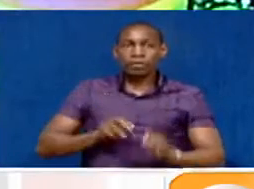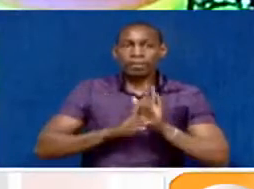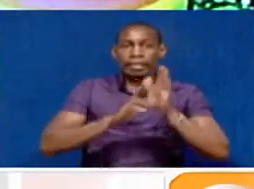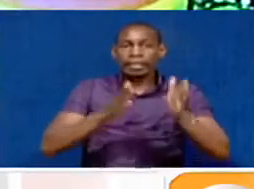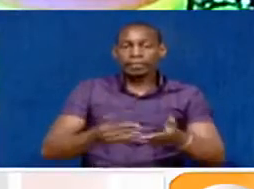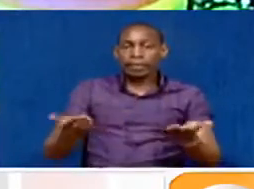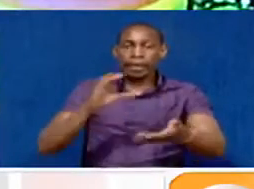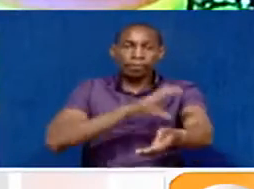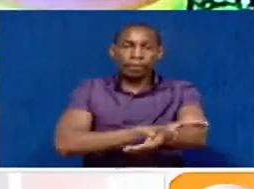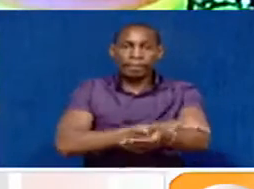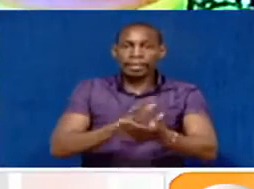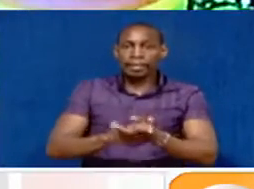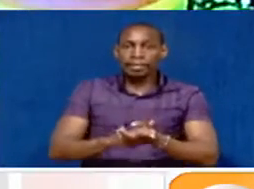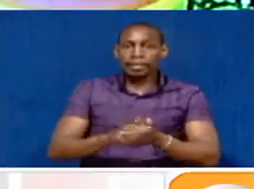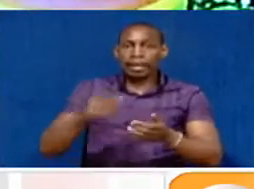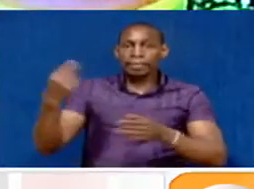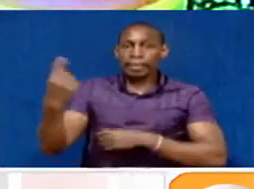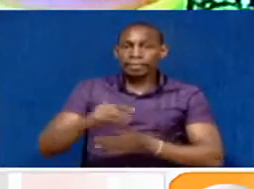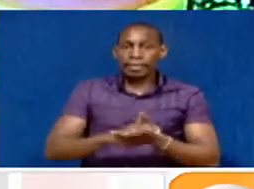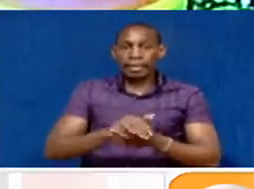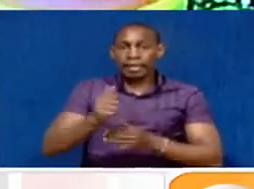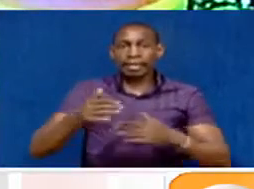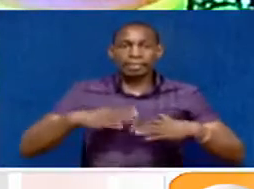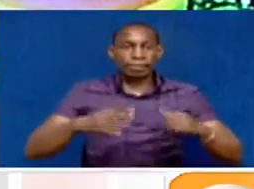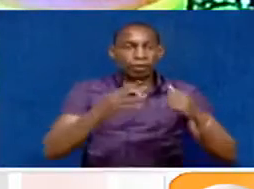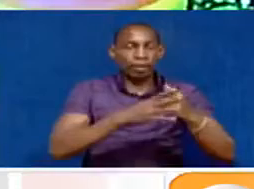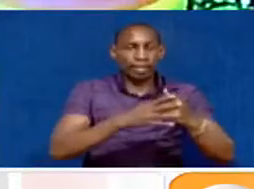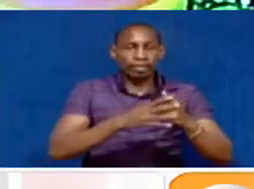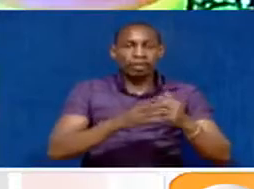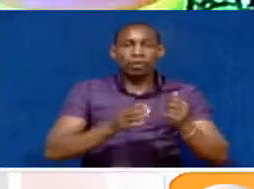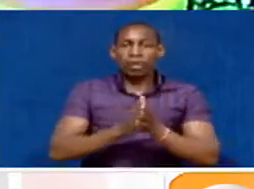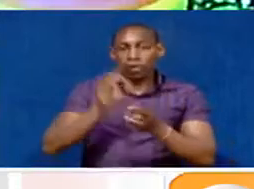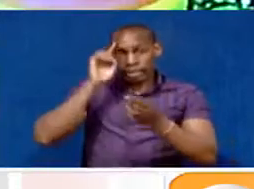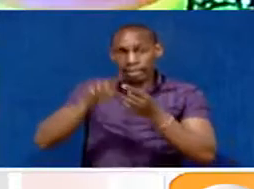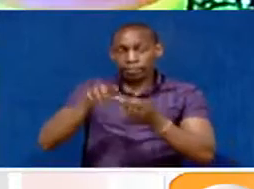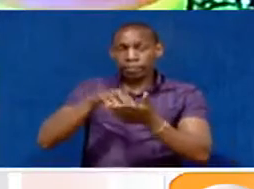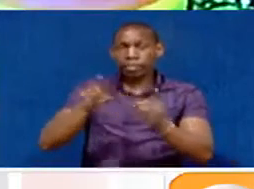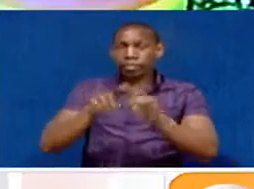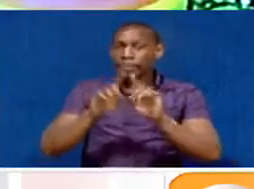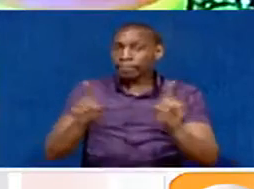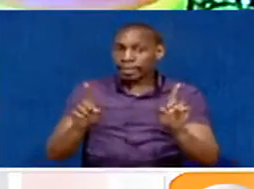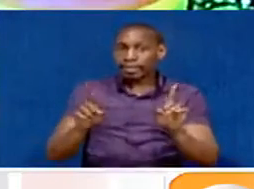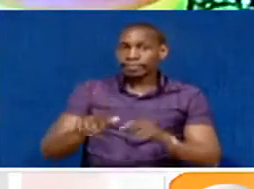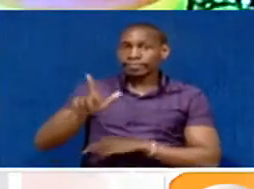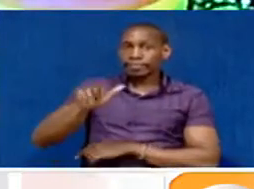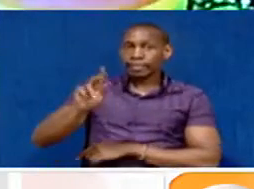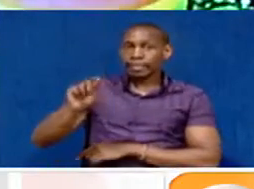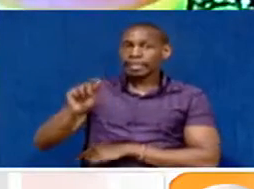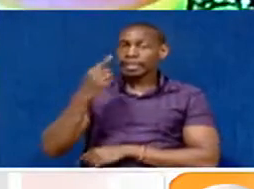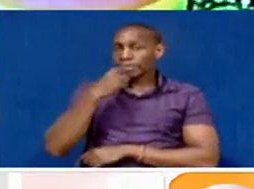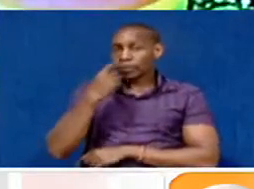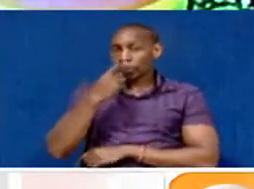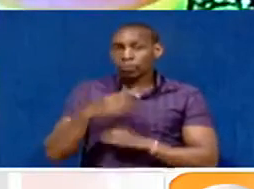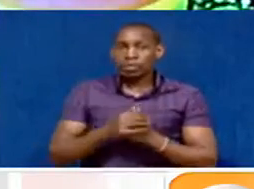wa kike Bomet. Chepkorir amewabwaga wengine 9 waliomezea mate kiti hicho. Lakini Linet Chepkorir ni